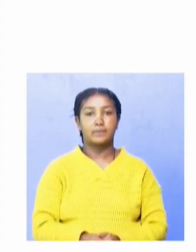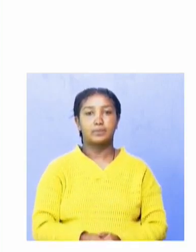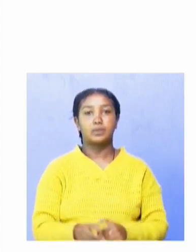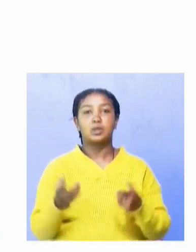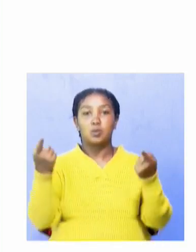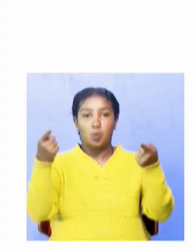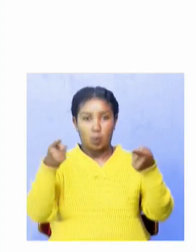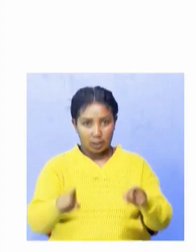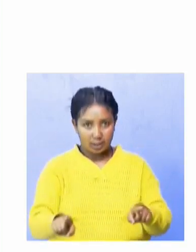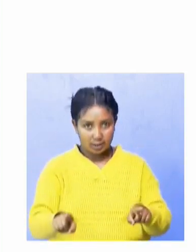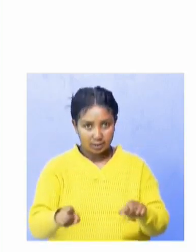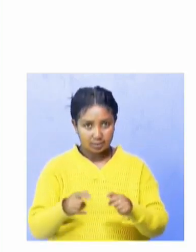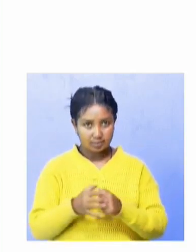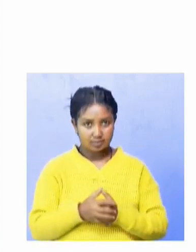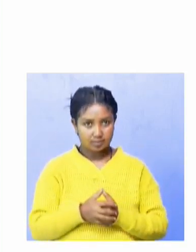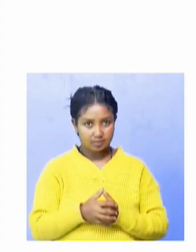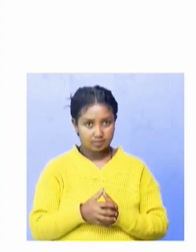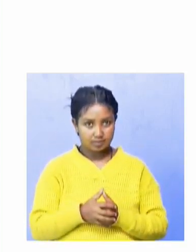when